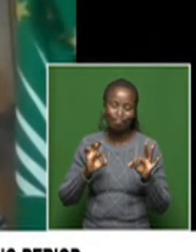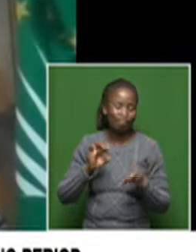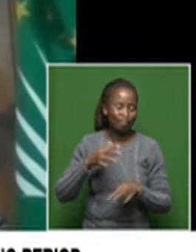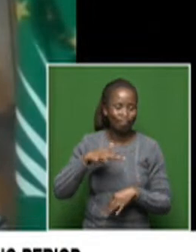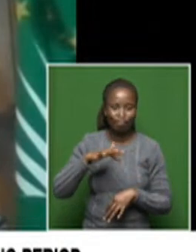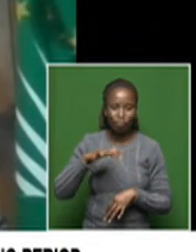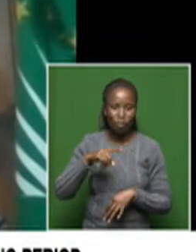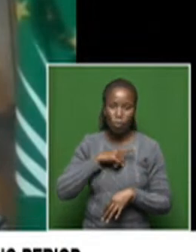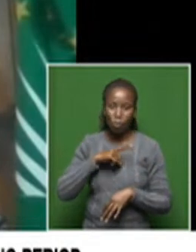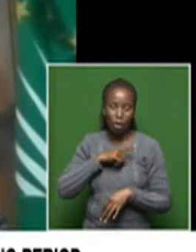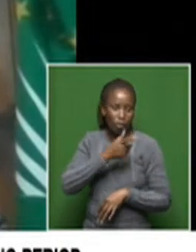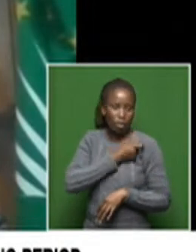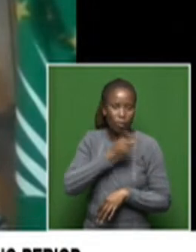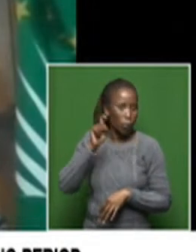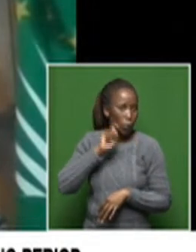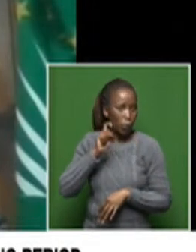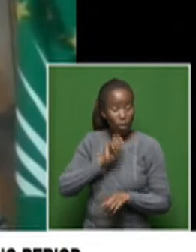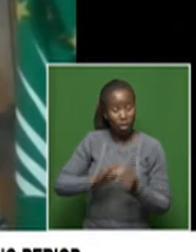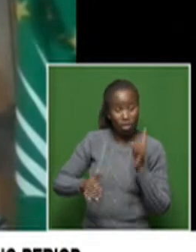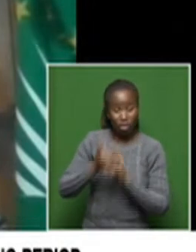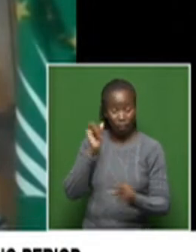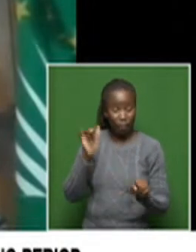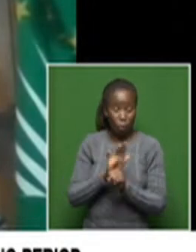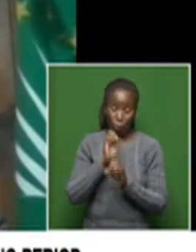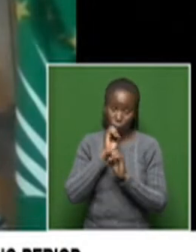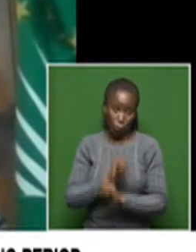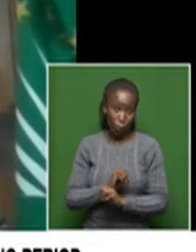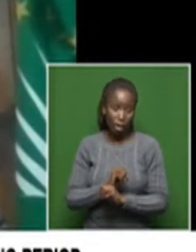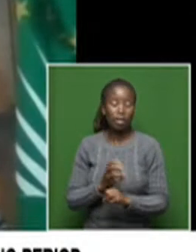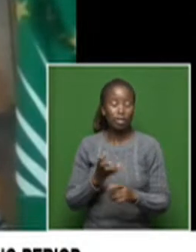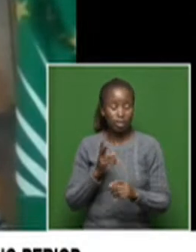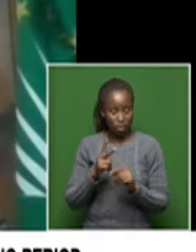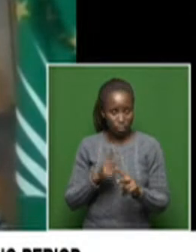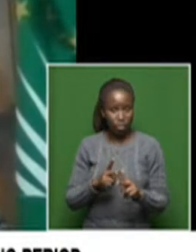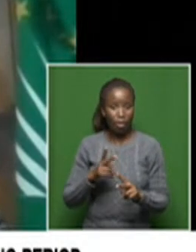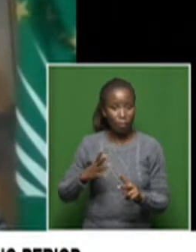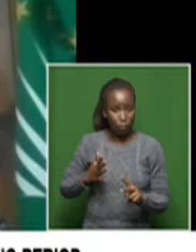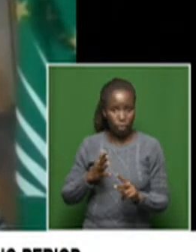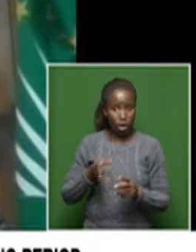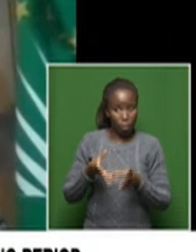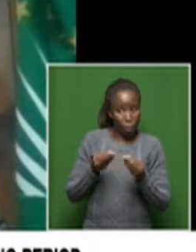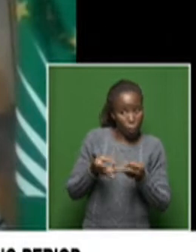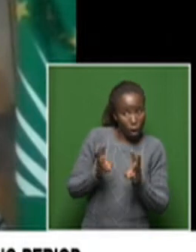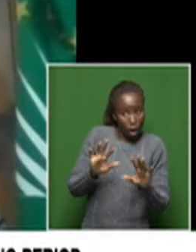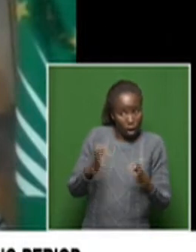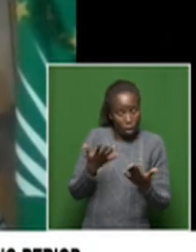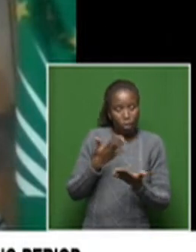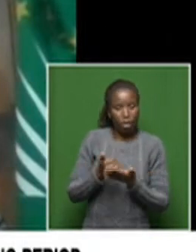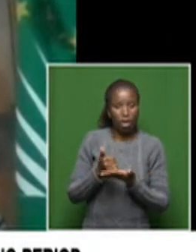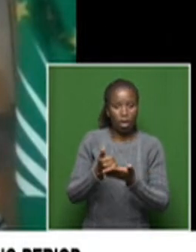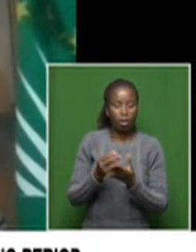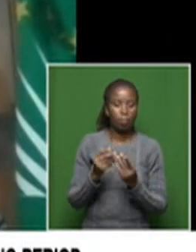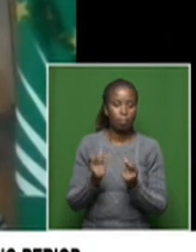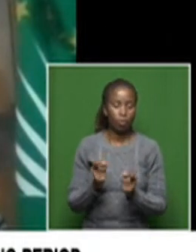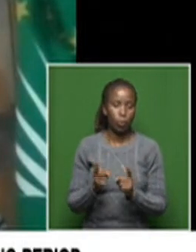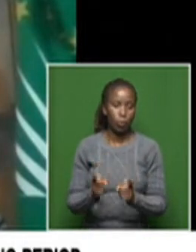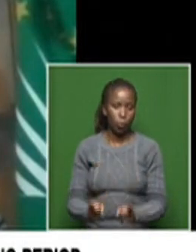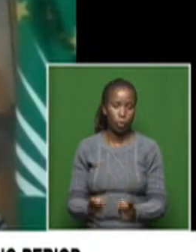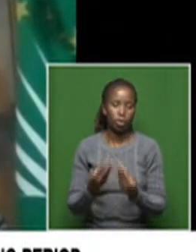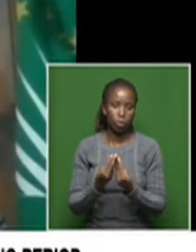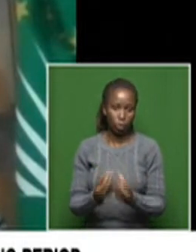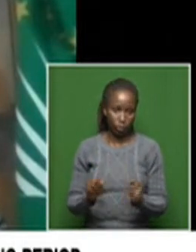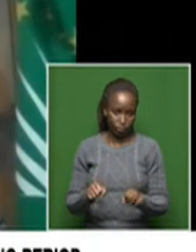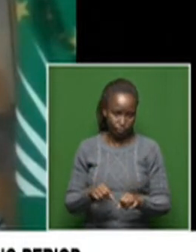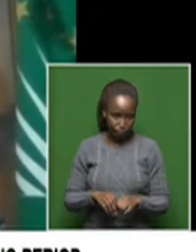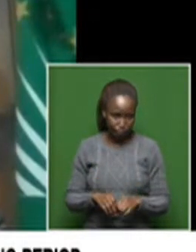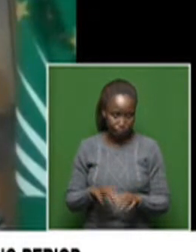and vaccination. And we are looking at mechanisms to be able to intervene so that we can fast track. One has gone through the research